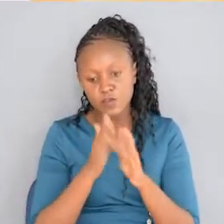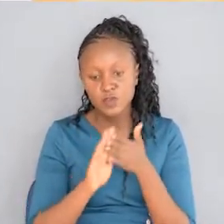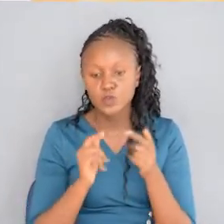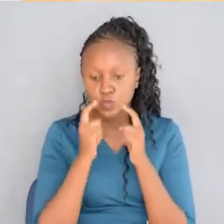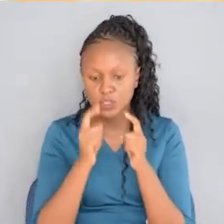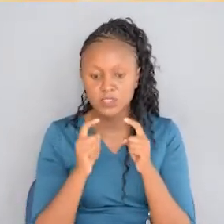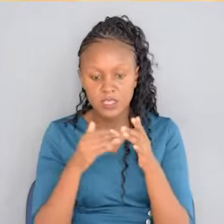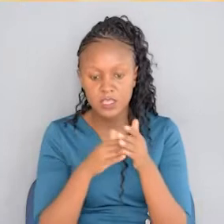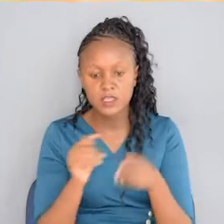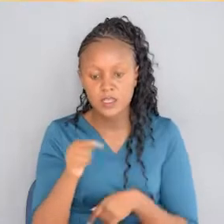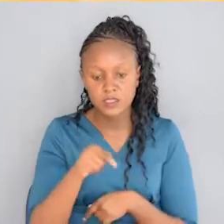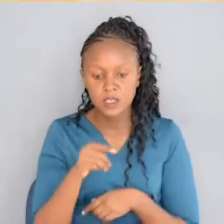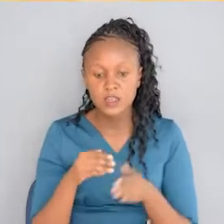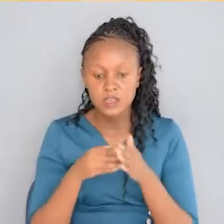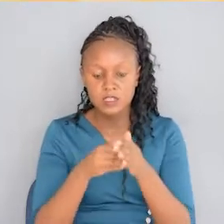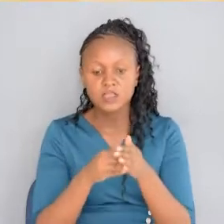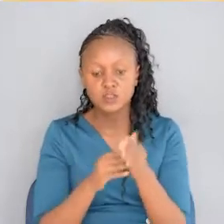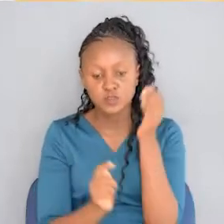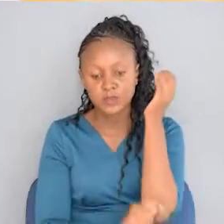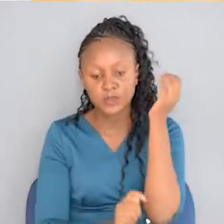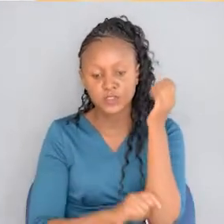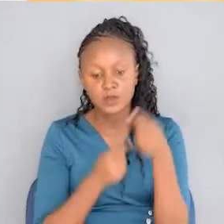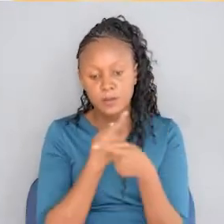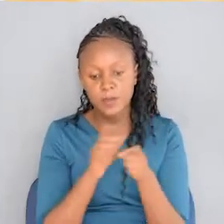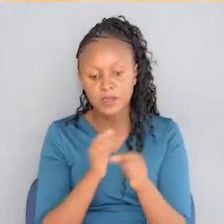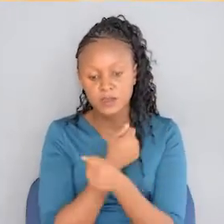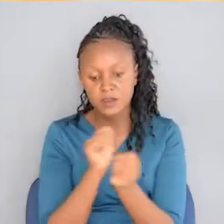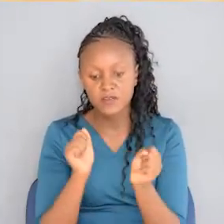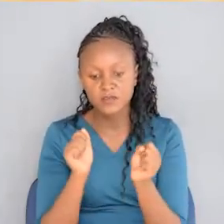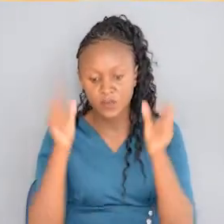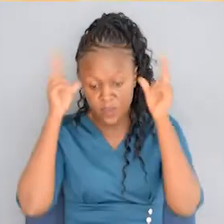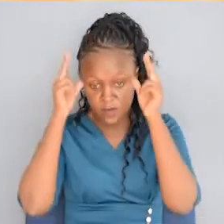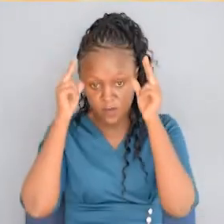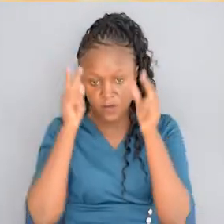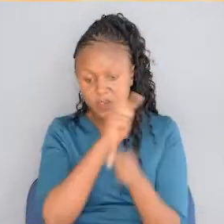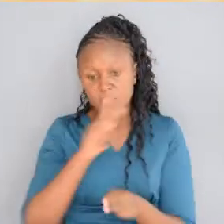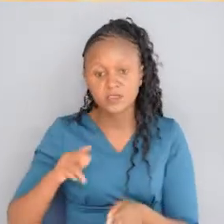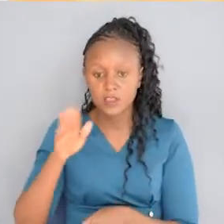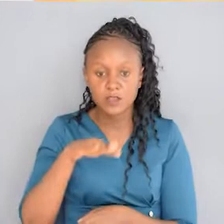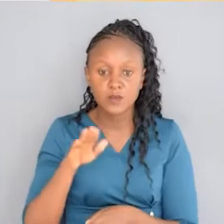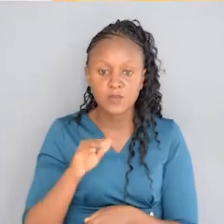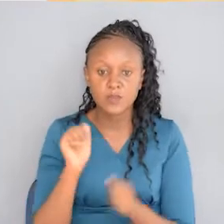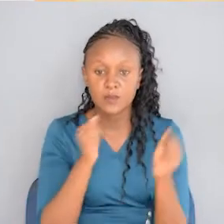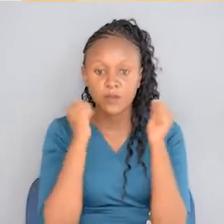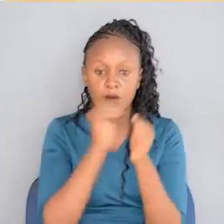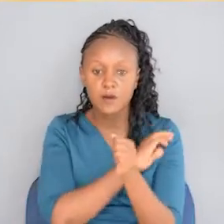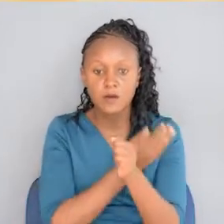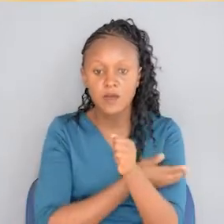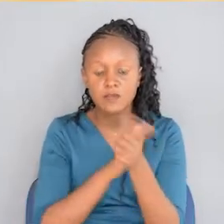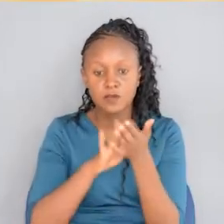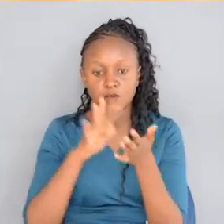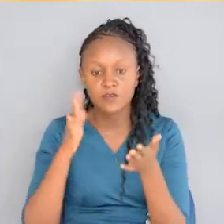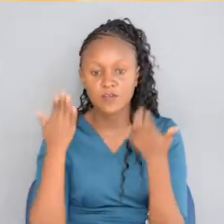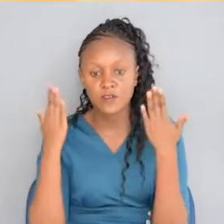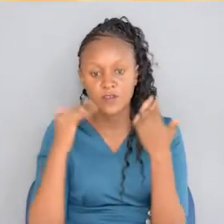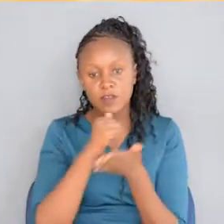our trespasses, as we forgive those who trespass against us. Lead us not into temptation, but deliver us from evil. For thine is the kingdom,